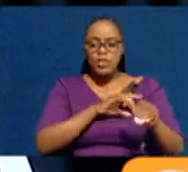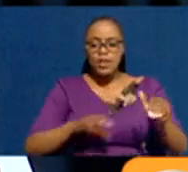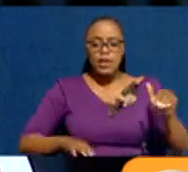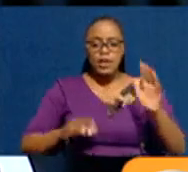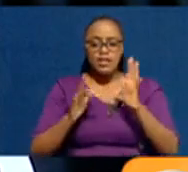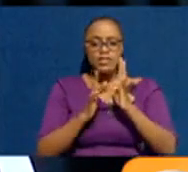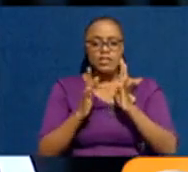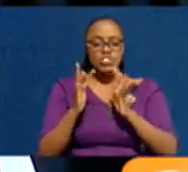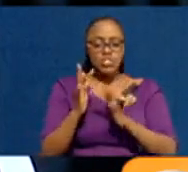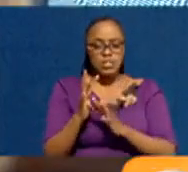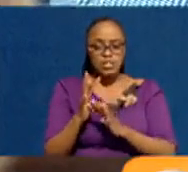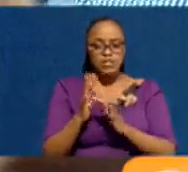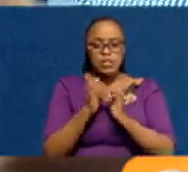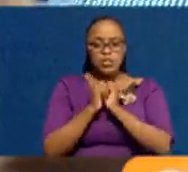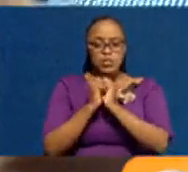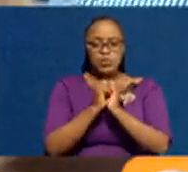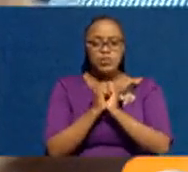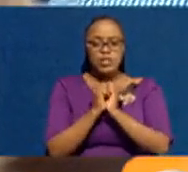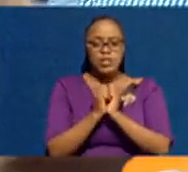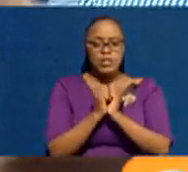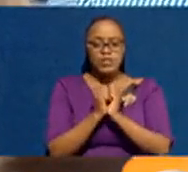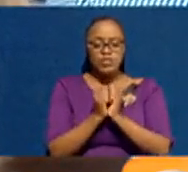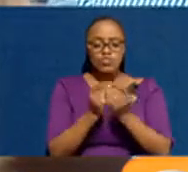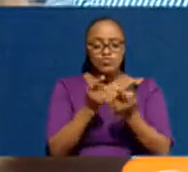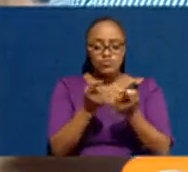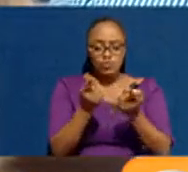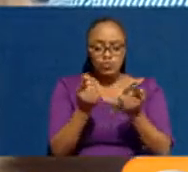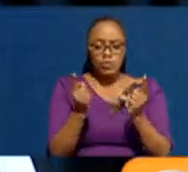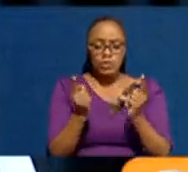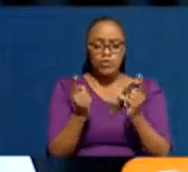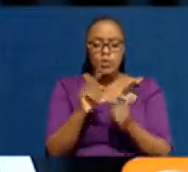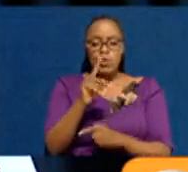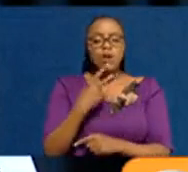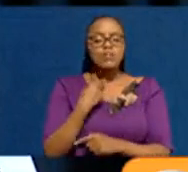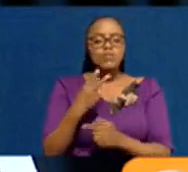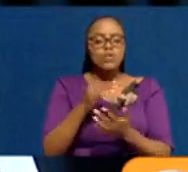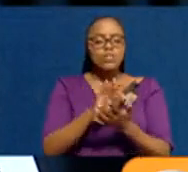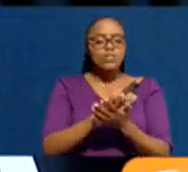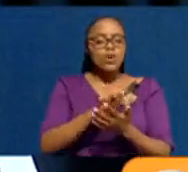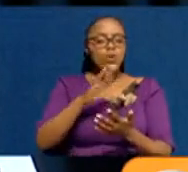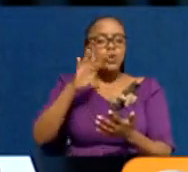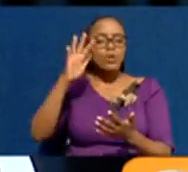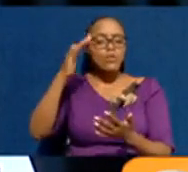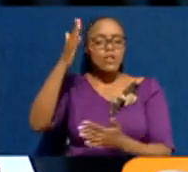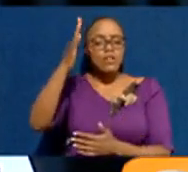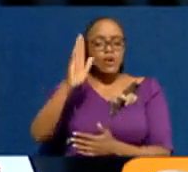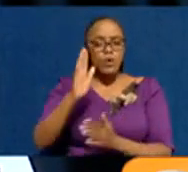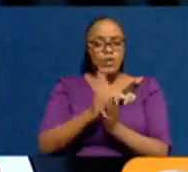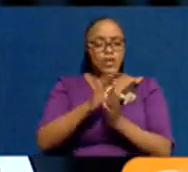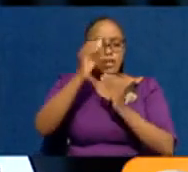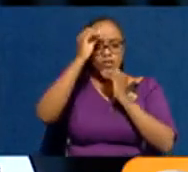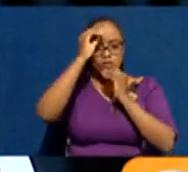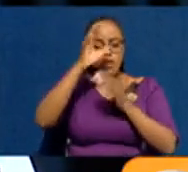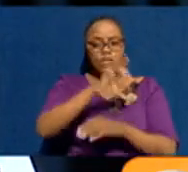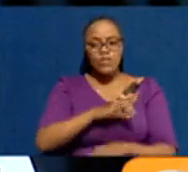Jesus, that together you may with one voice glorify the God and Father of our